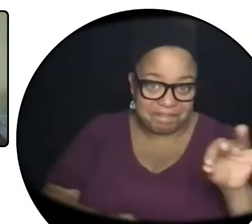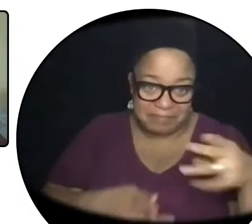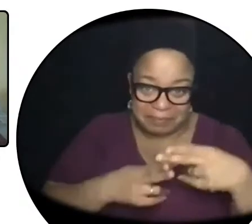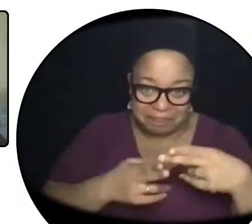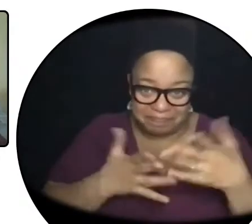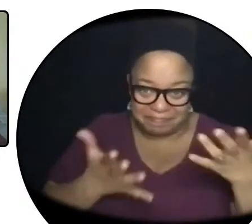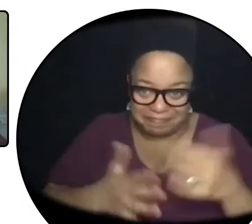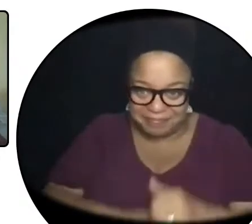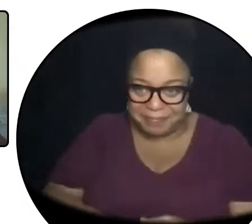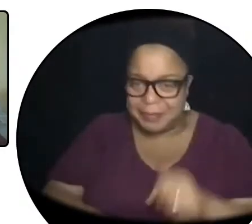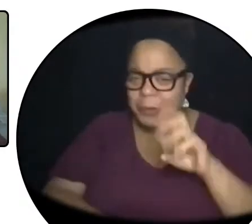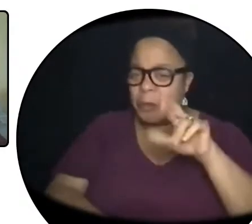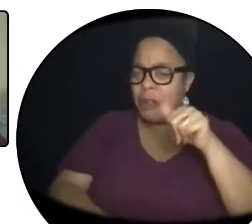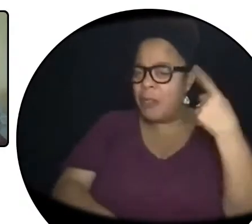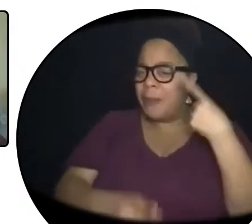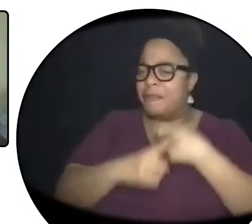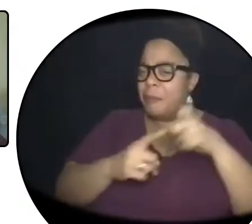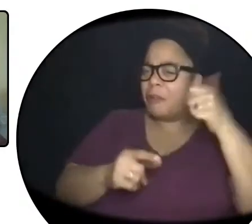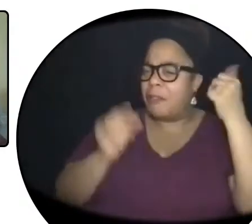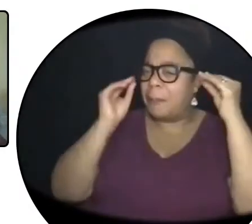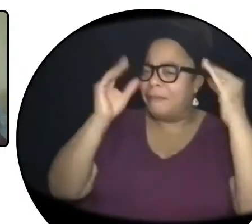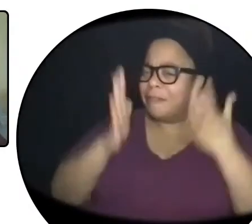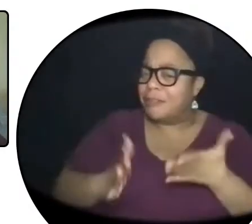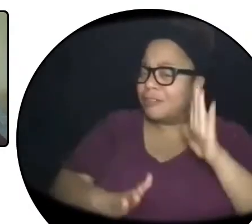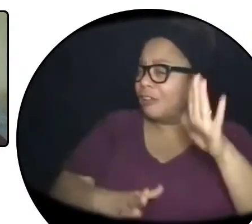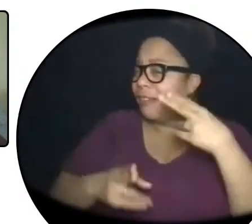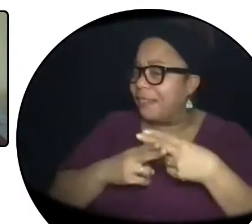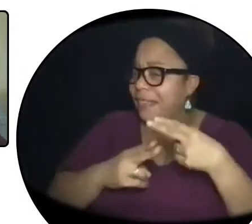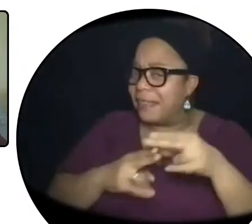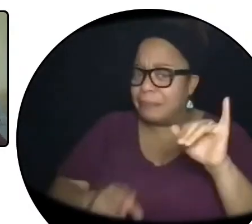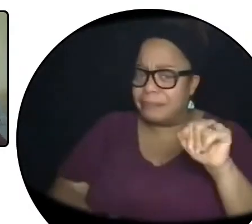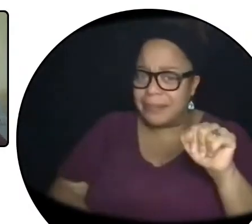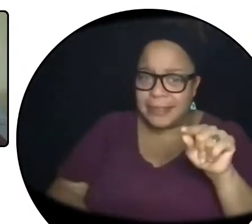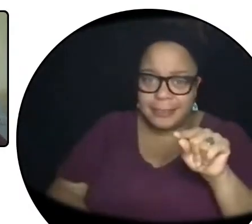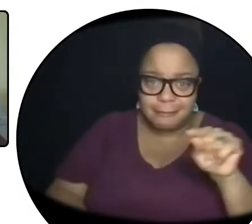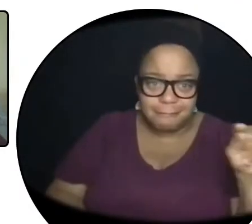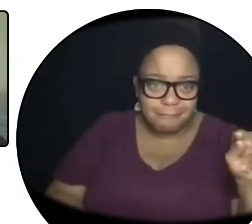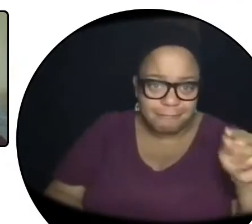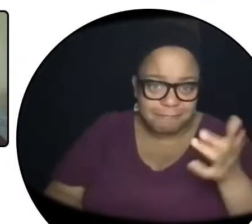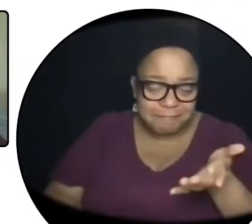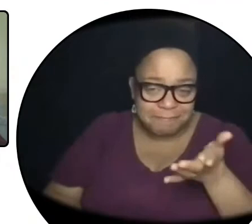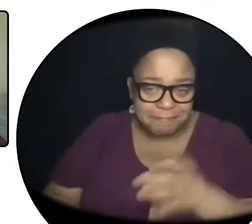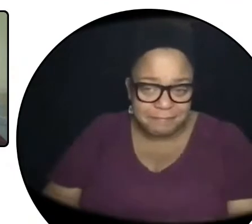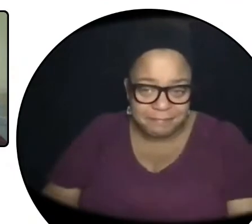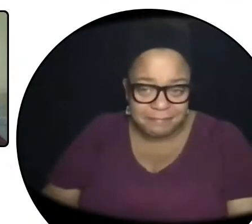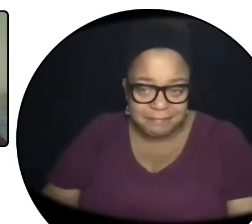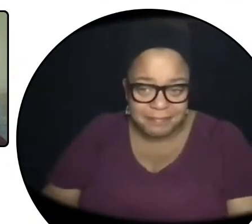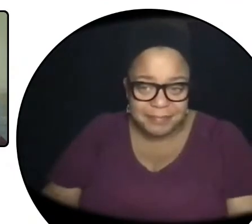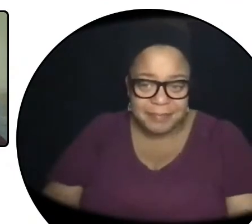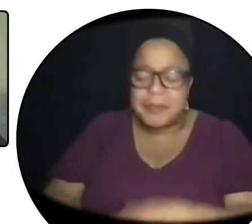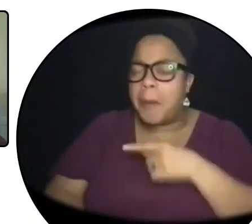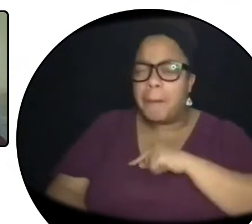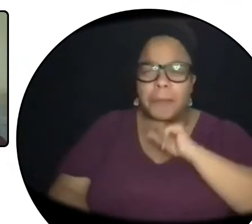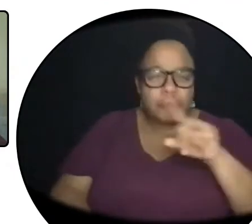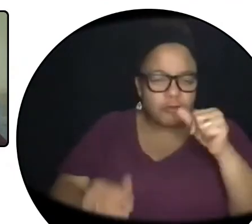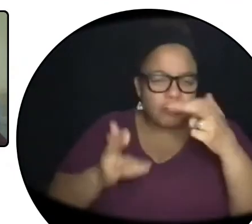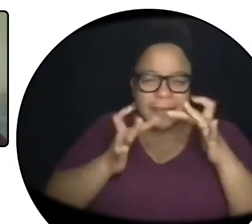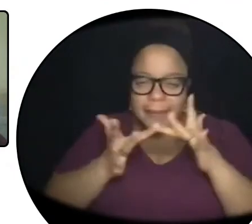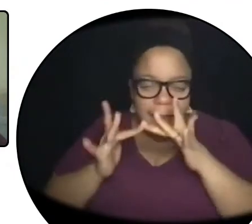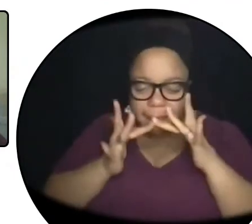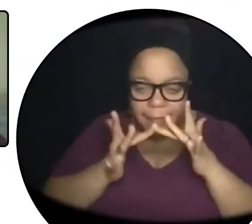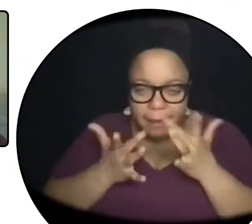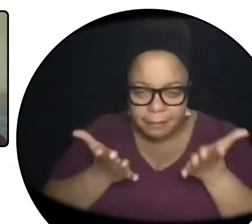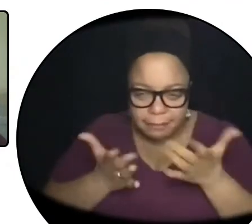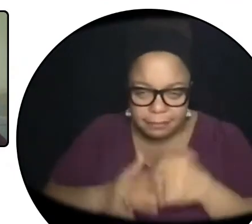this is a book called Decarcerating Disability. And it's